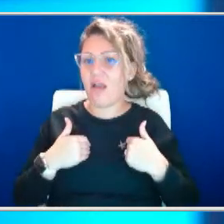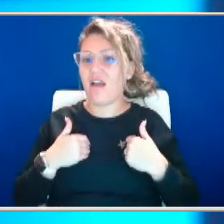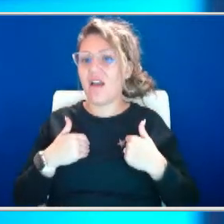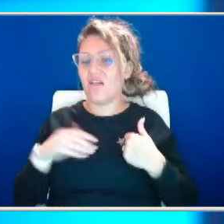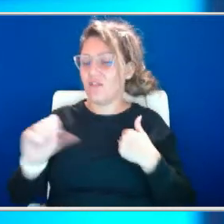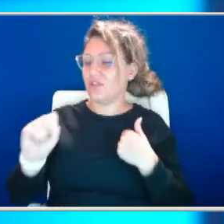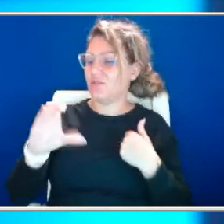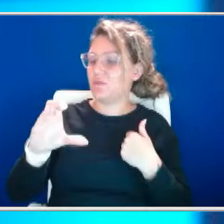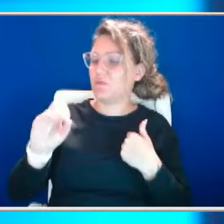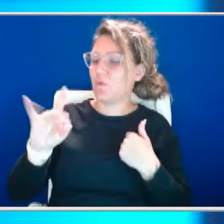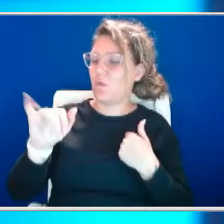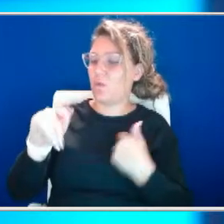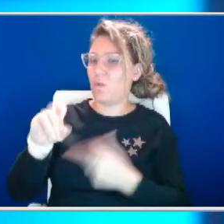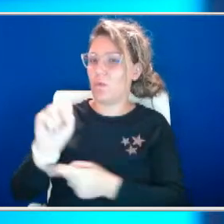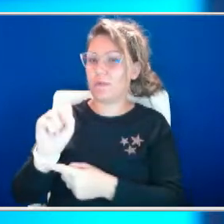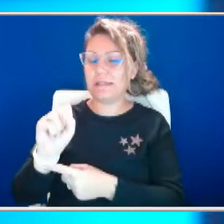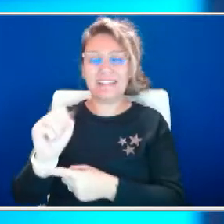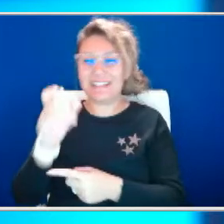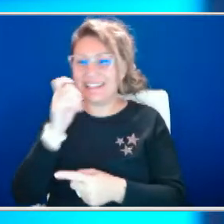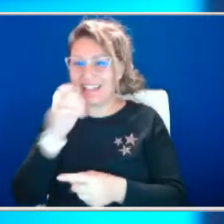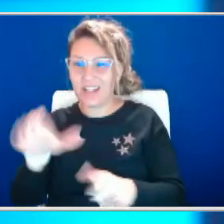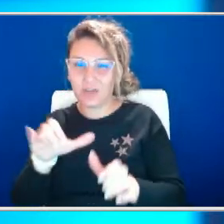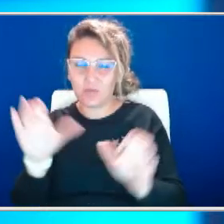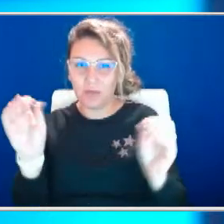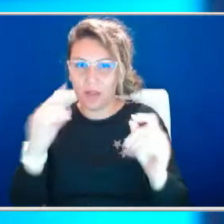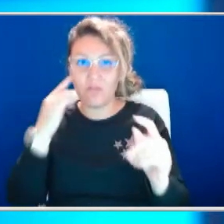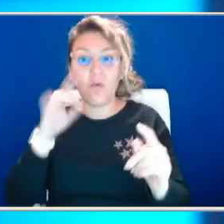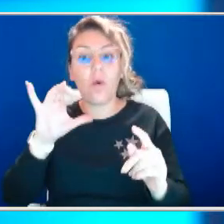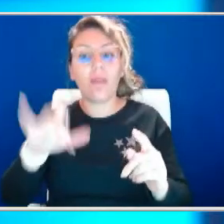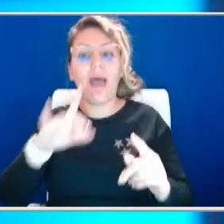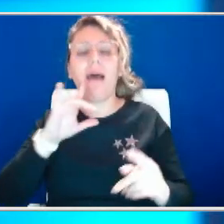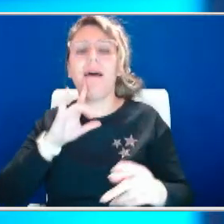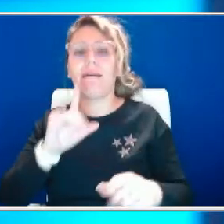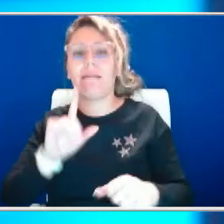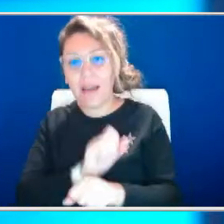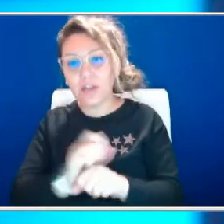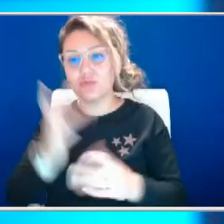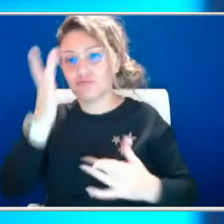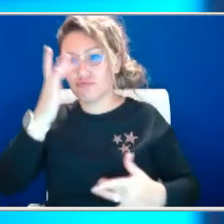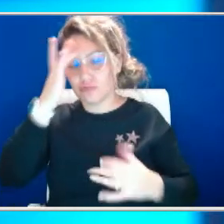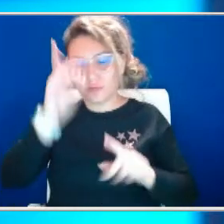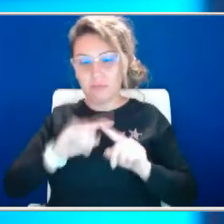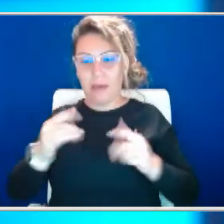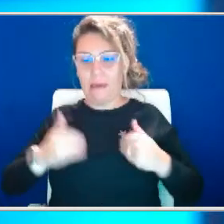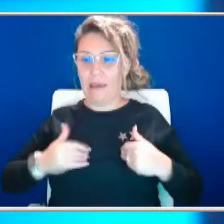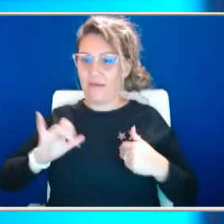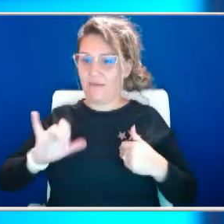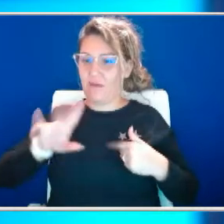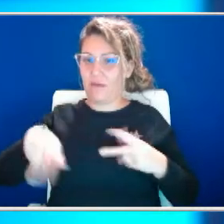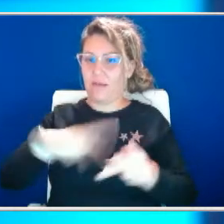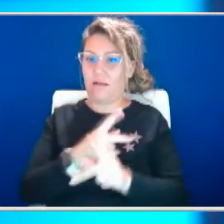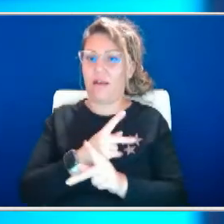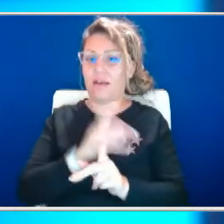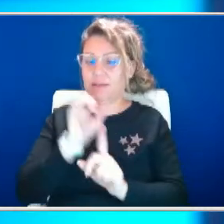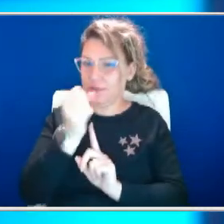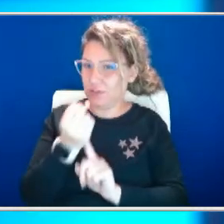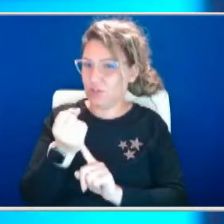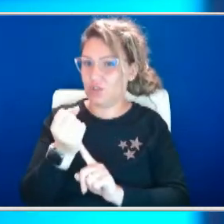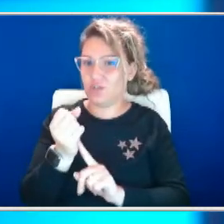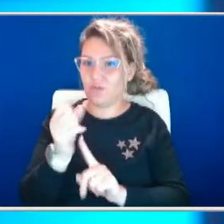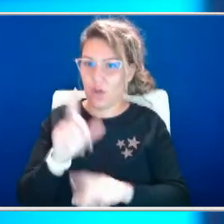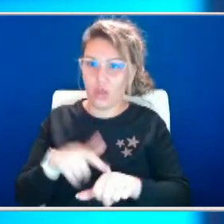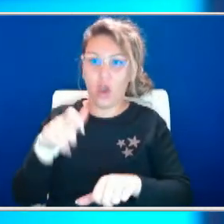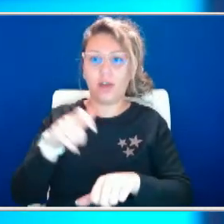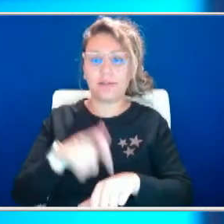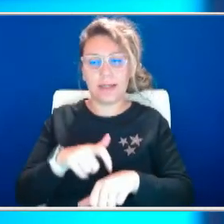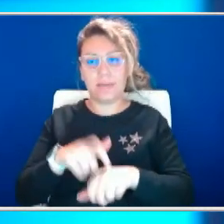not going to do anything for the scoliosis, but what we find is people that live with those types of conditions for a long time, they can develop